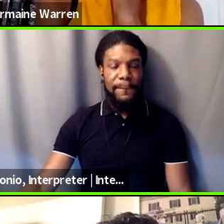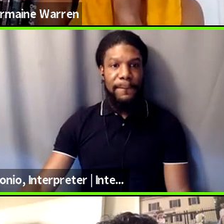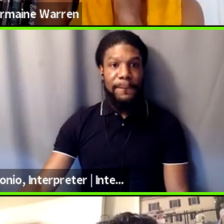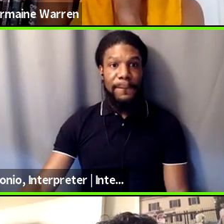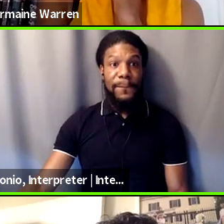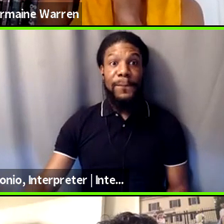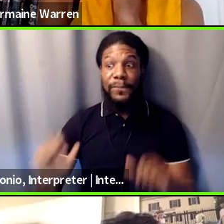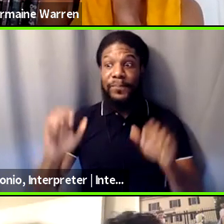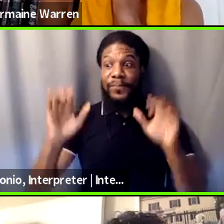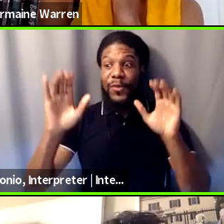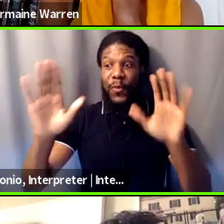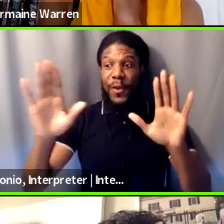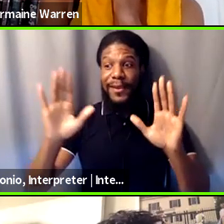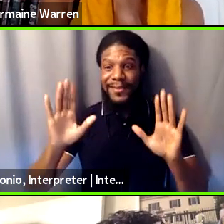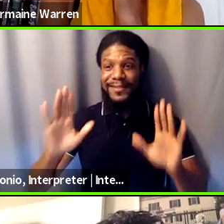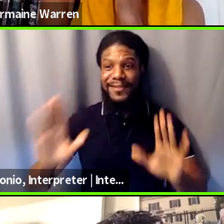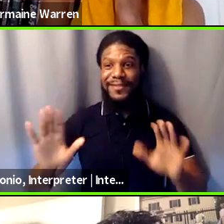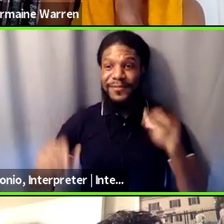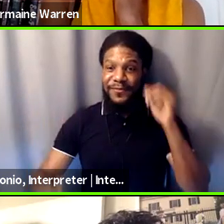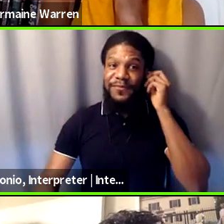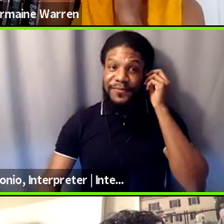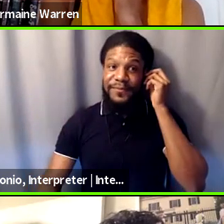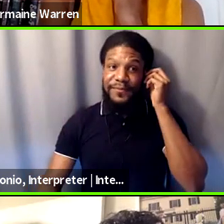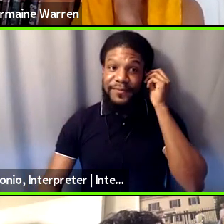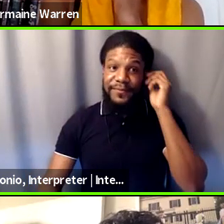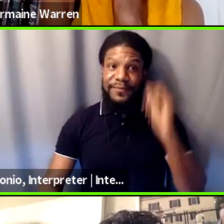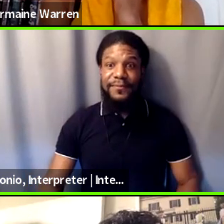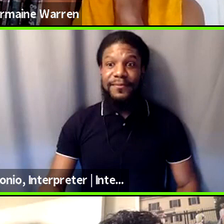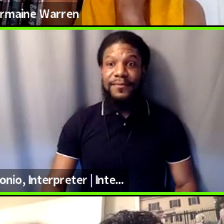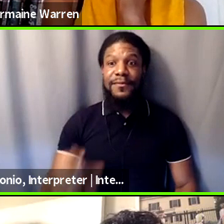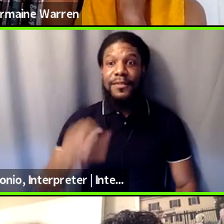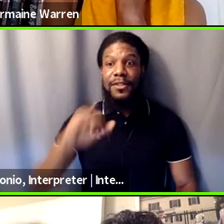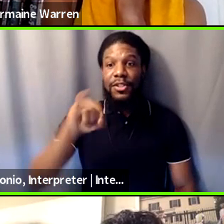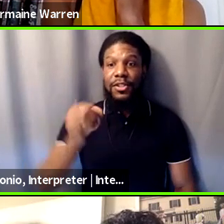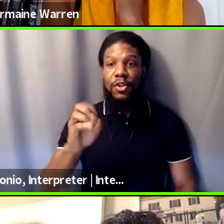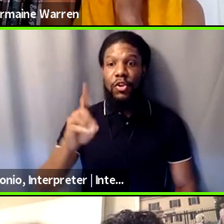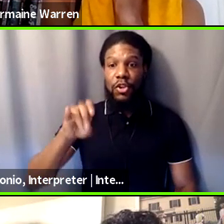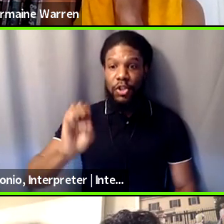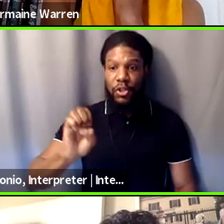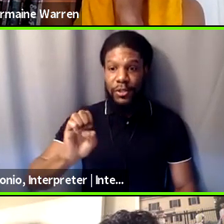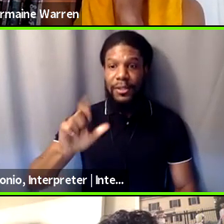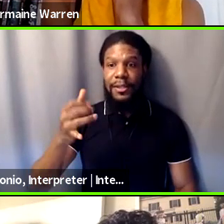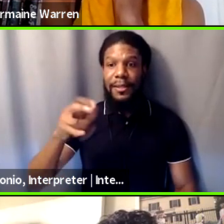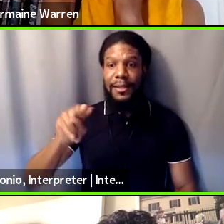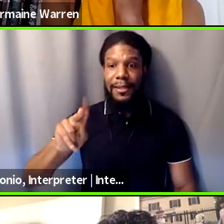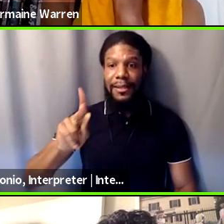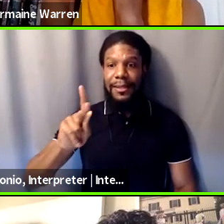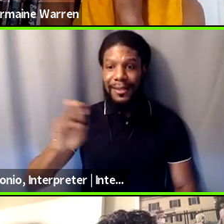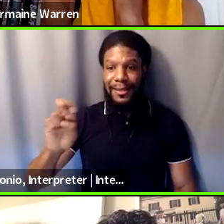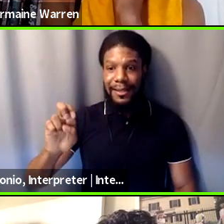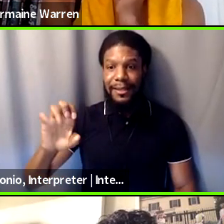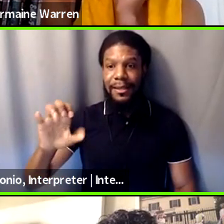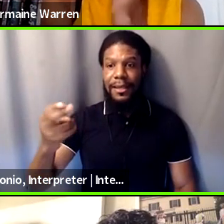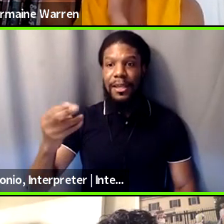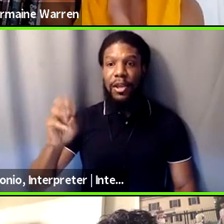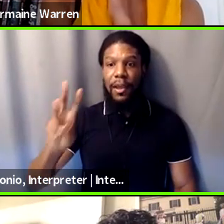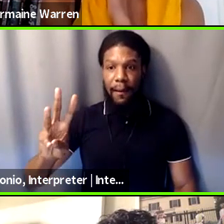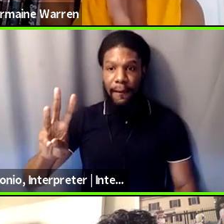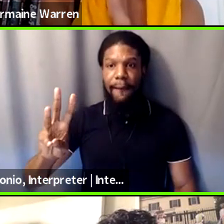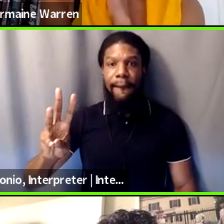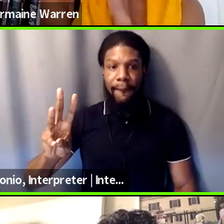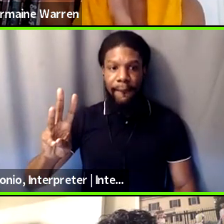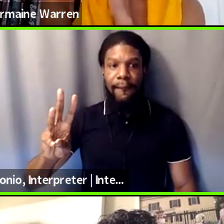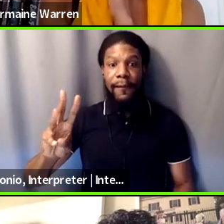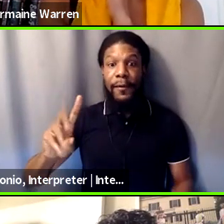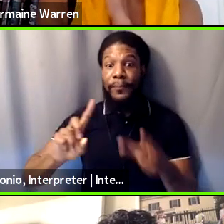Great. So that's the work of Jodie Lyn-Kee-Chow, Zwoisy Mears-Clarke, and Jonathan González. I also